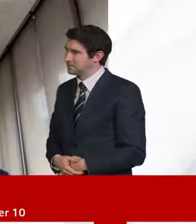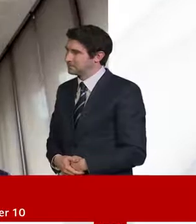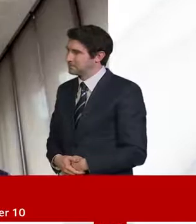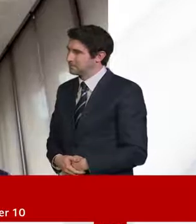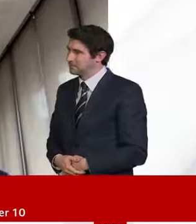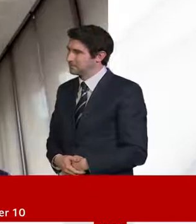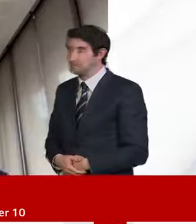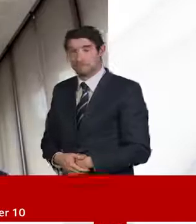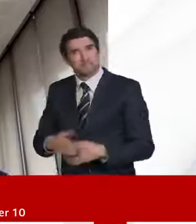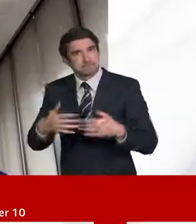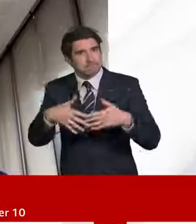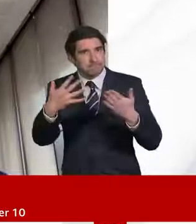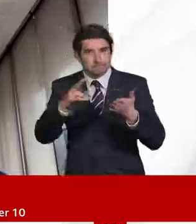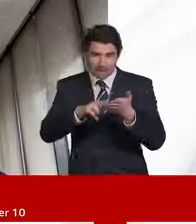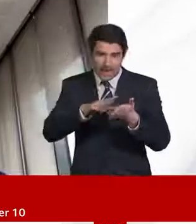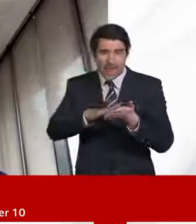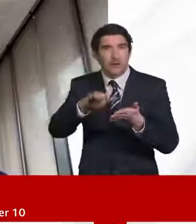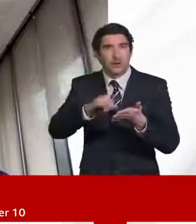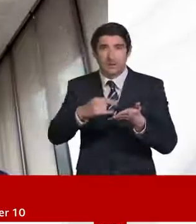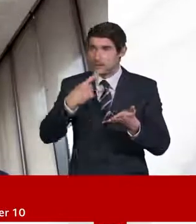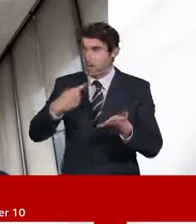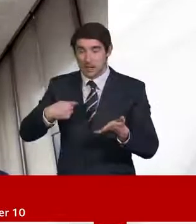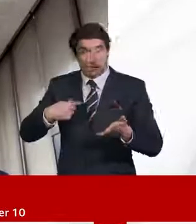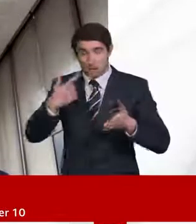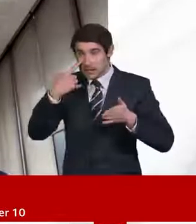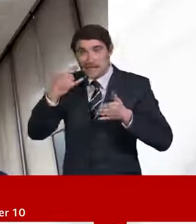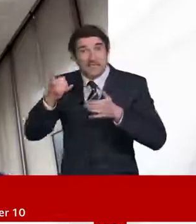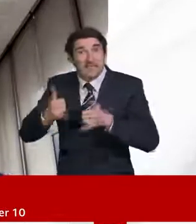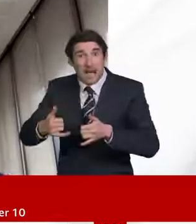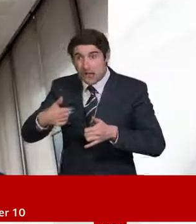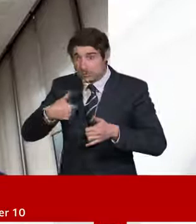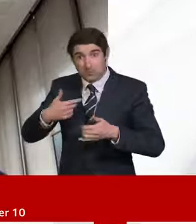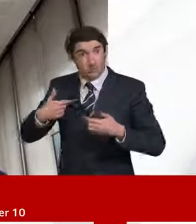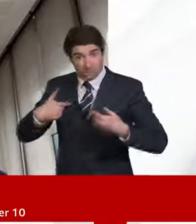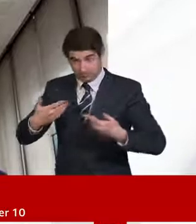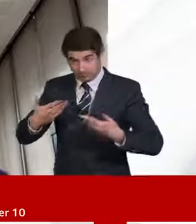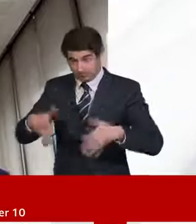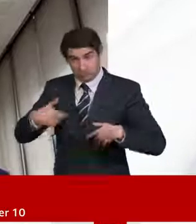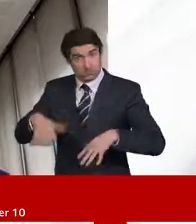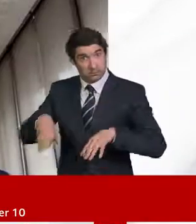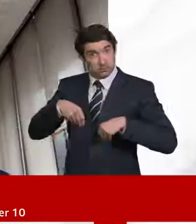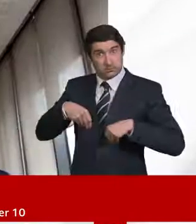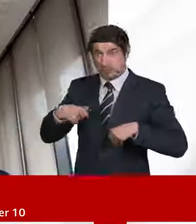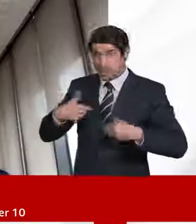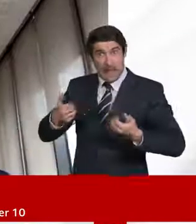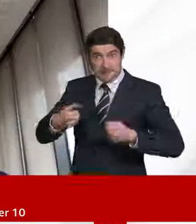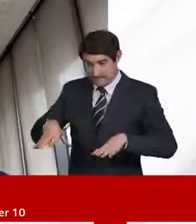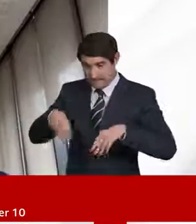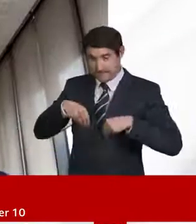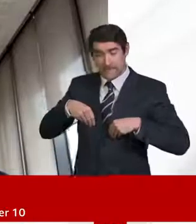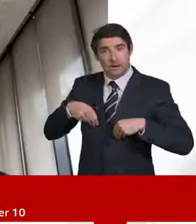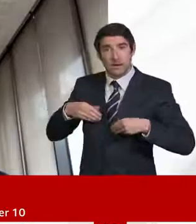for them is not obviously available in their places of work now or somewhere accessible, even